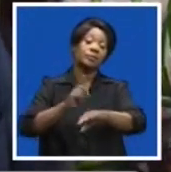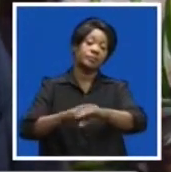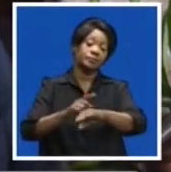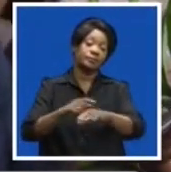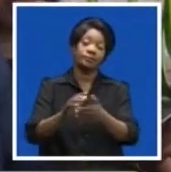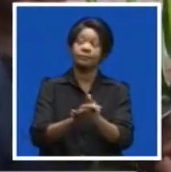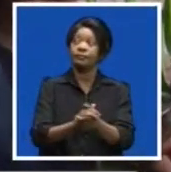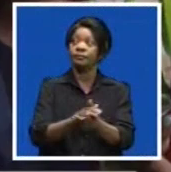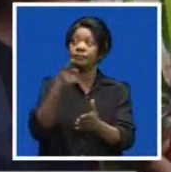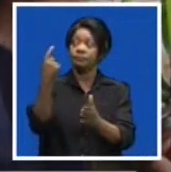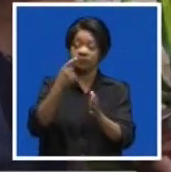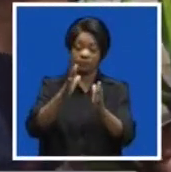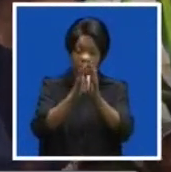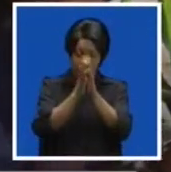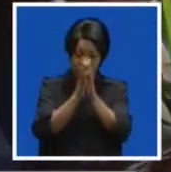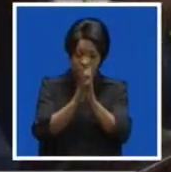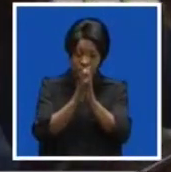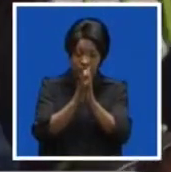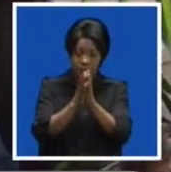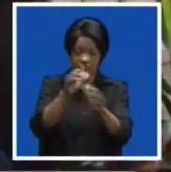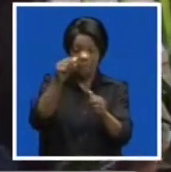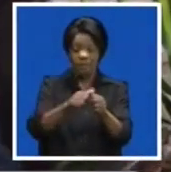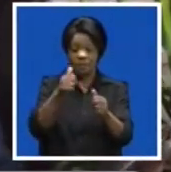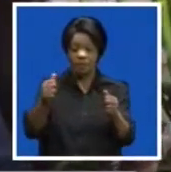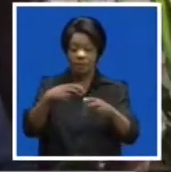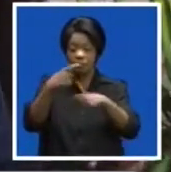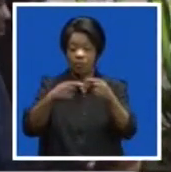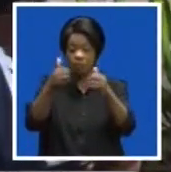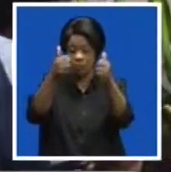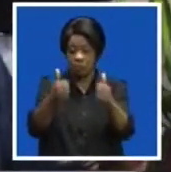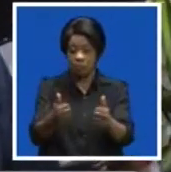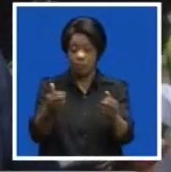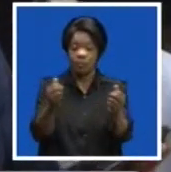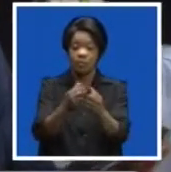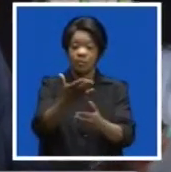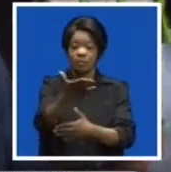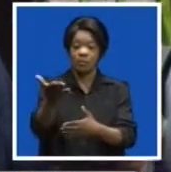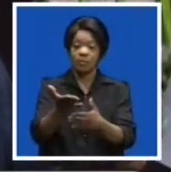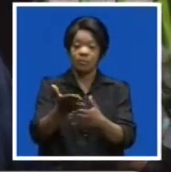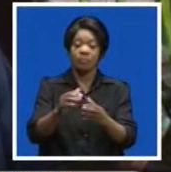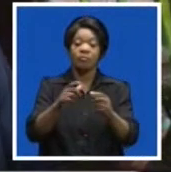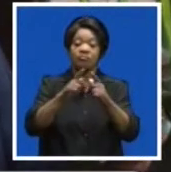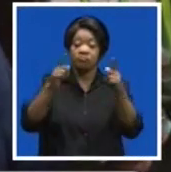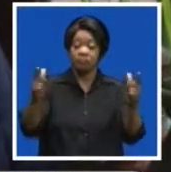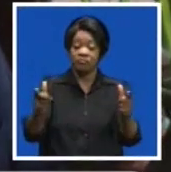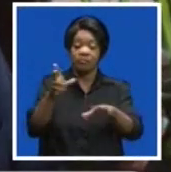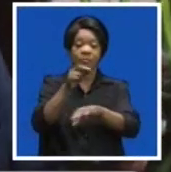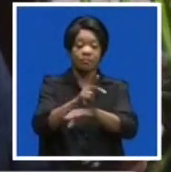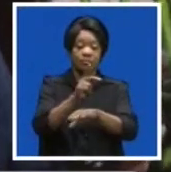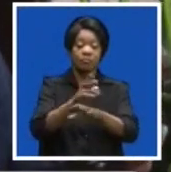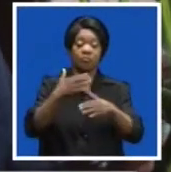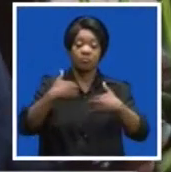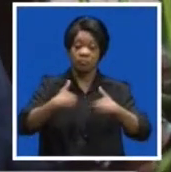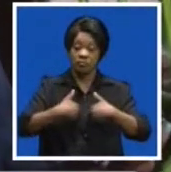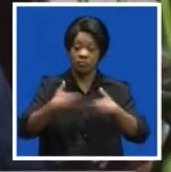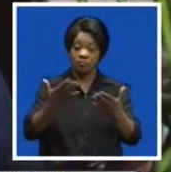pray that it goes to do what it has been donated to do. We have a big project to basically